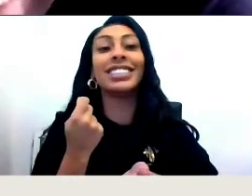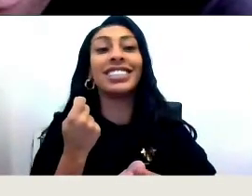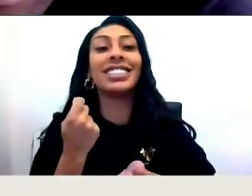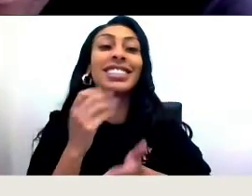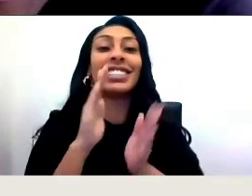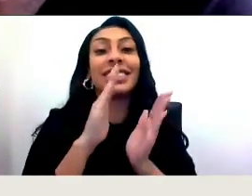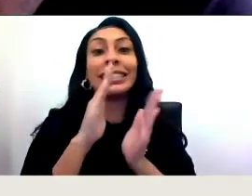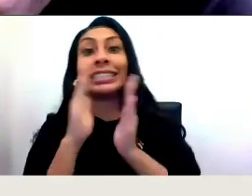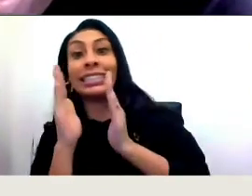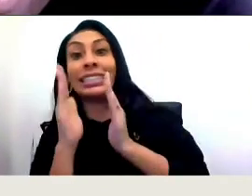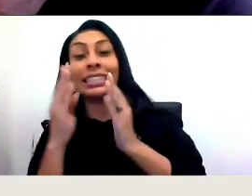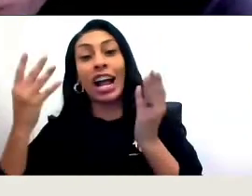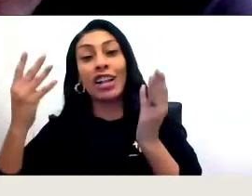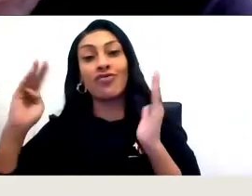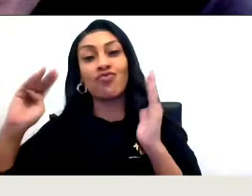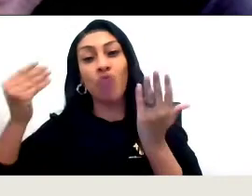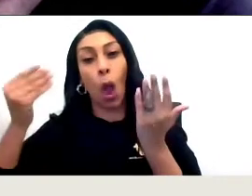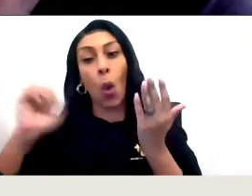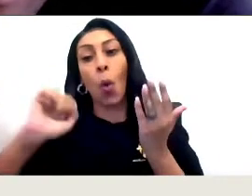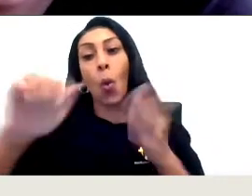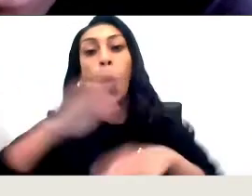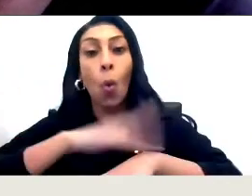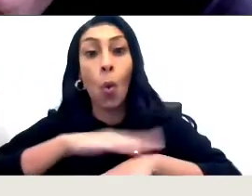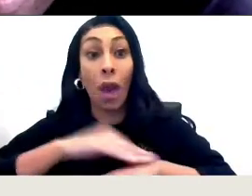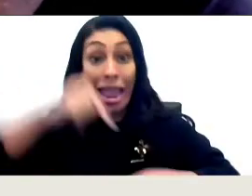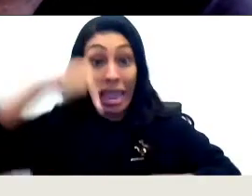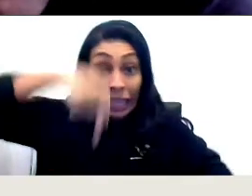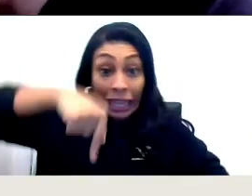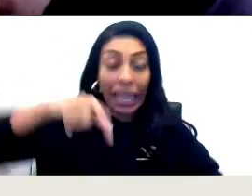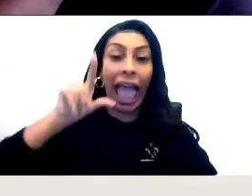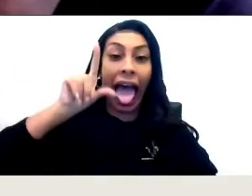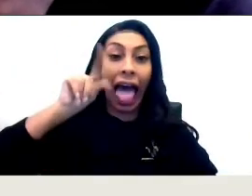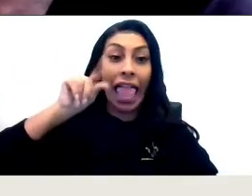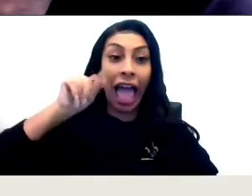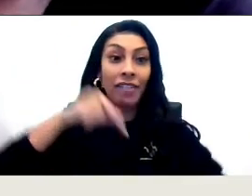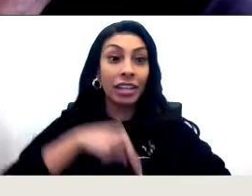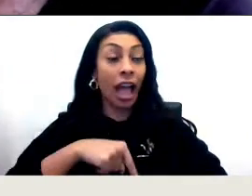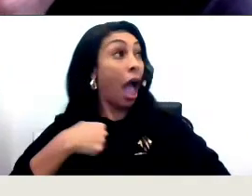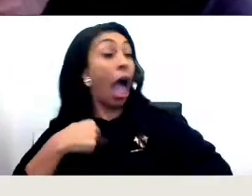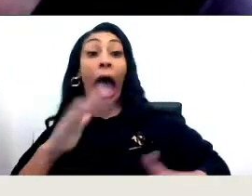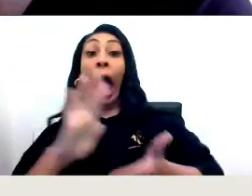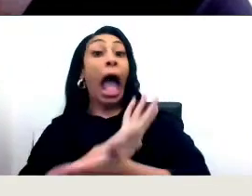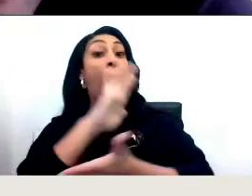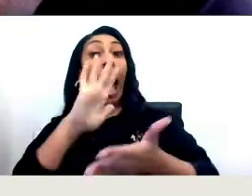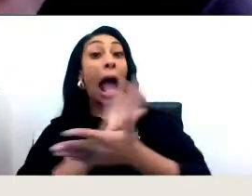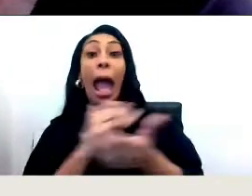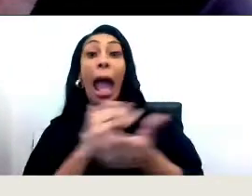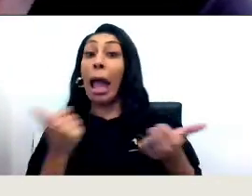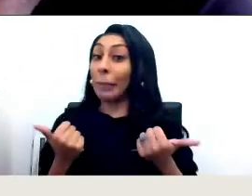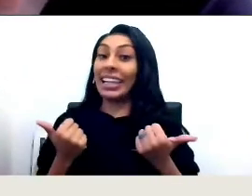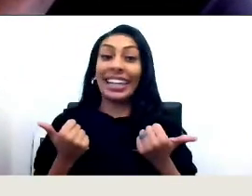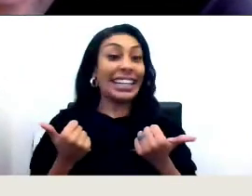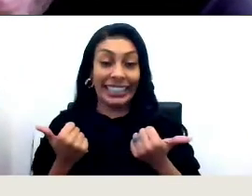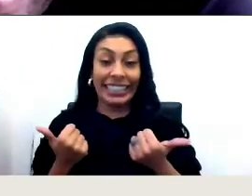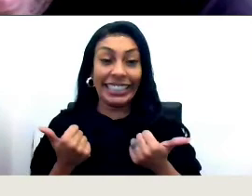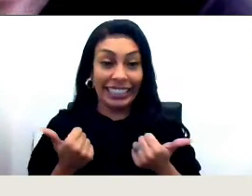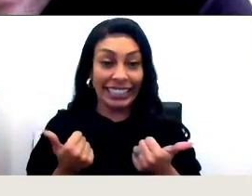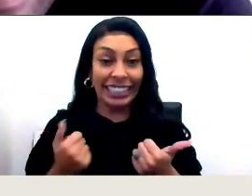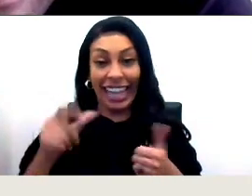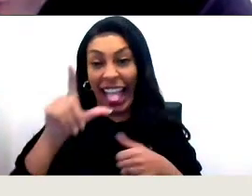be 9 o'clock on your time, but it will be 11 o'clock my time. So I was very happy because that's the time I'm having my